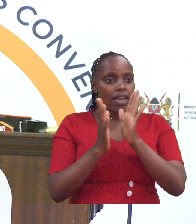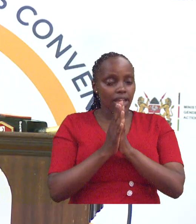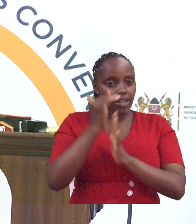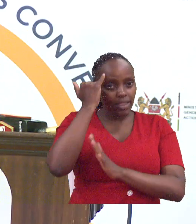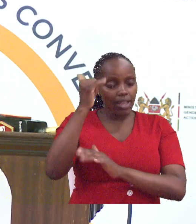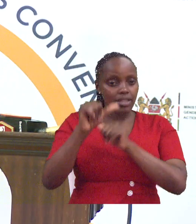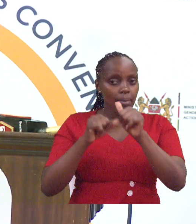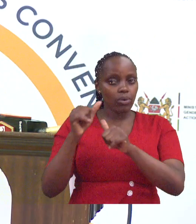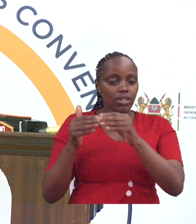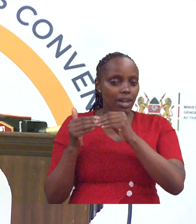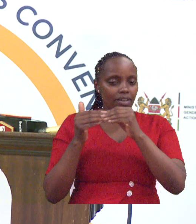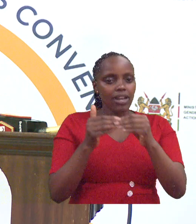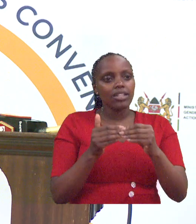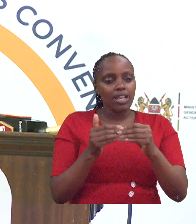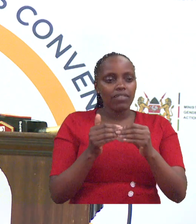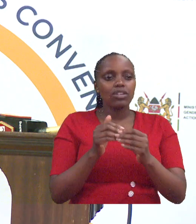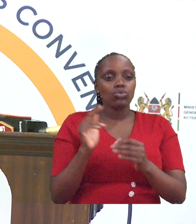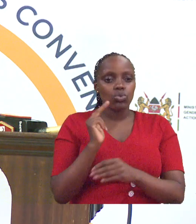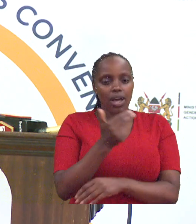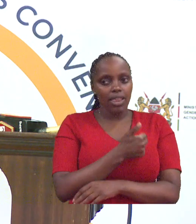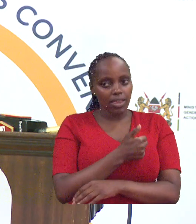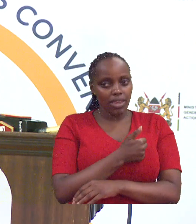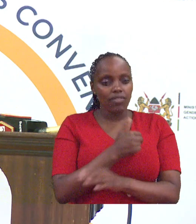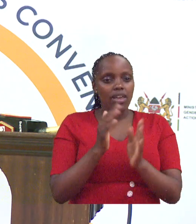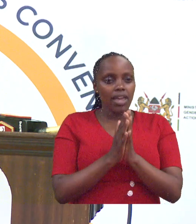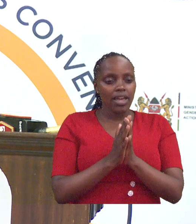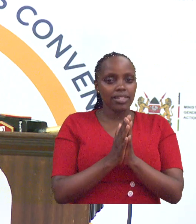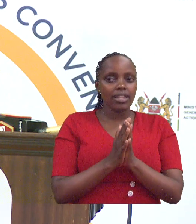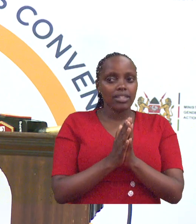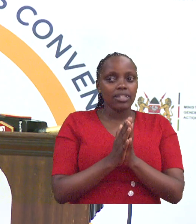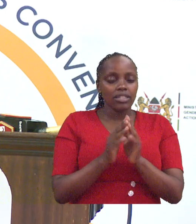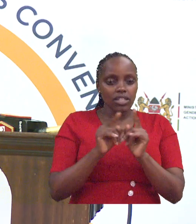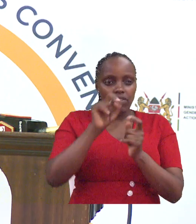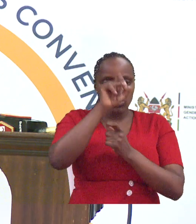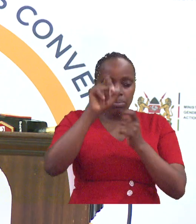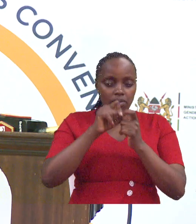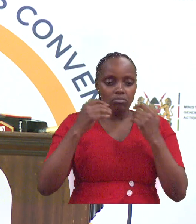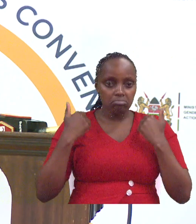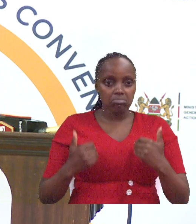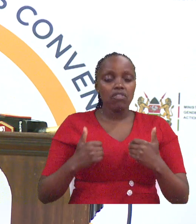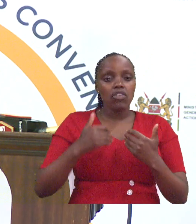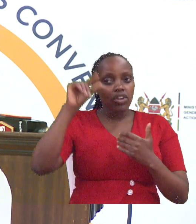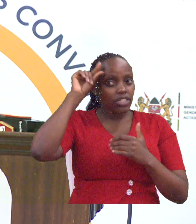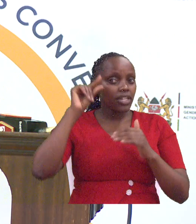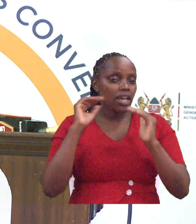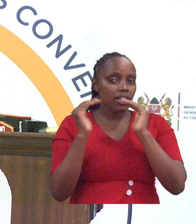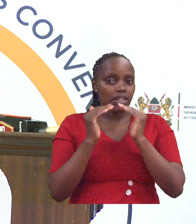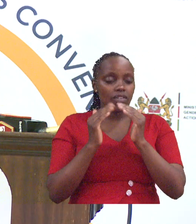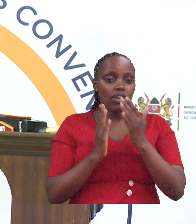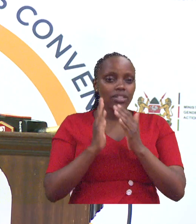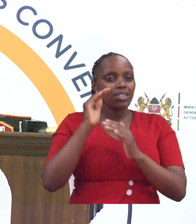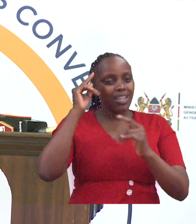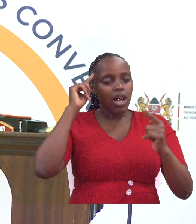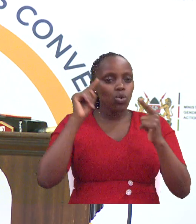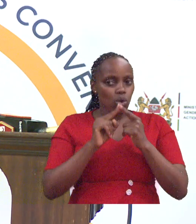aspects of governance. To us, and to me specifically, gender equality is more than a goal in